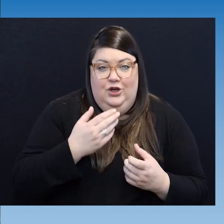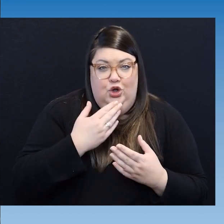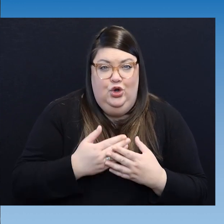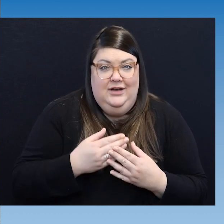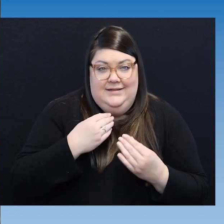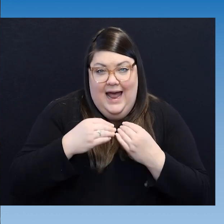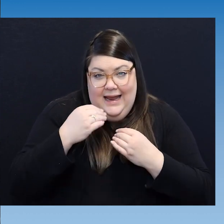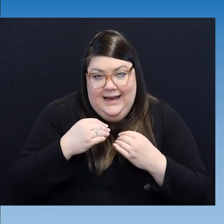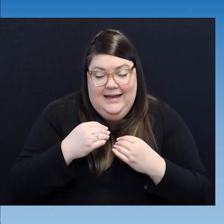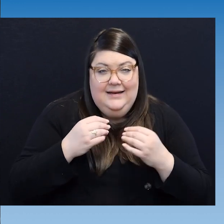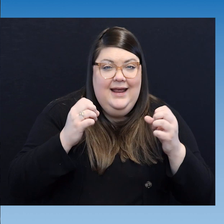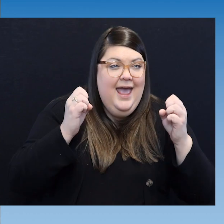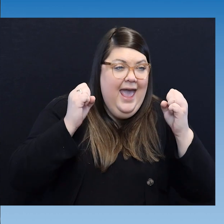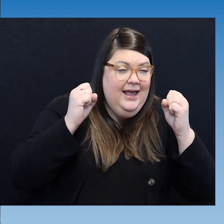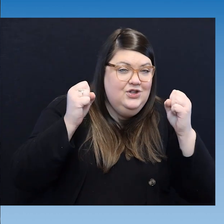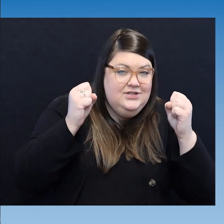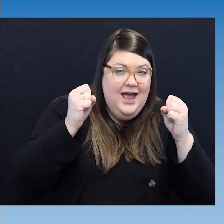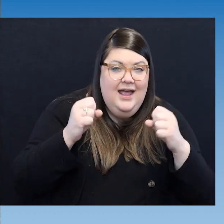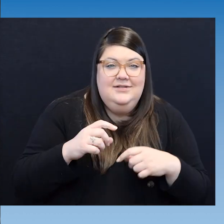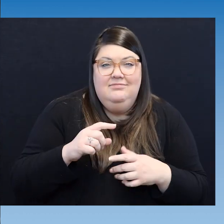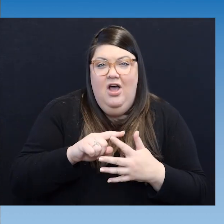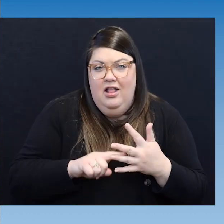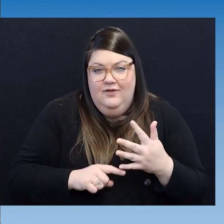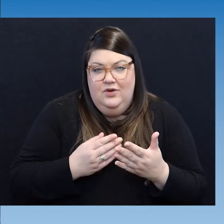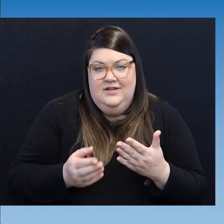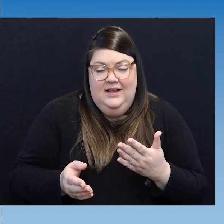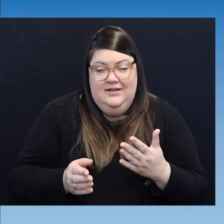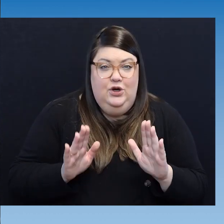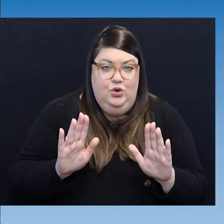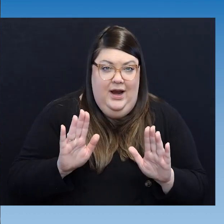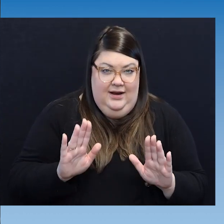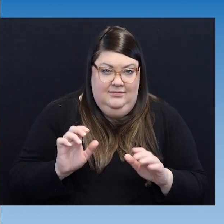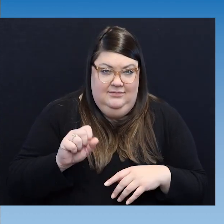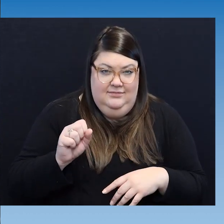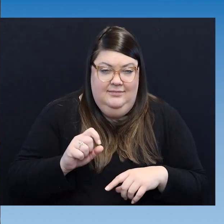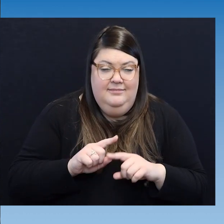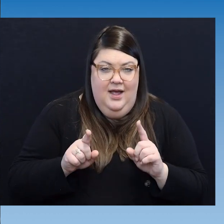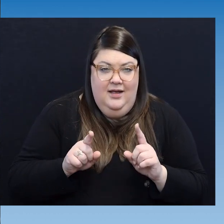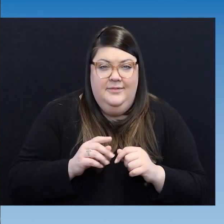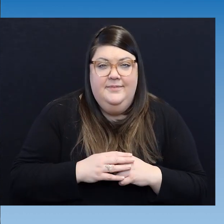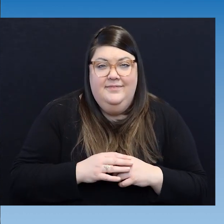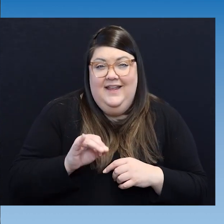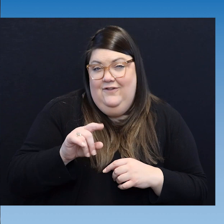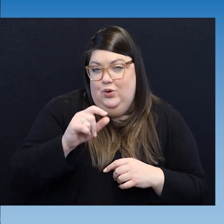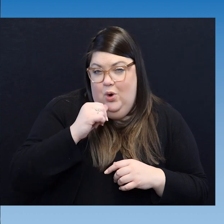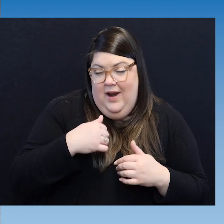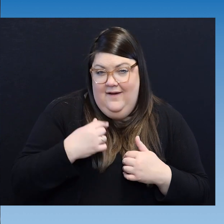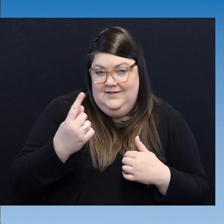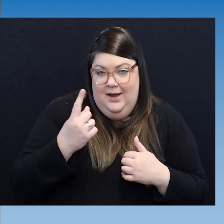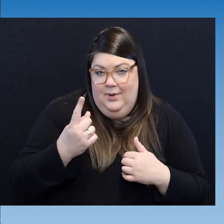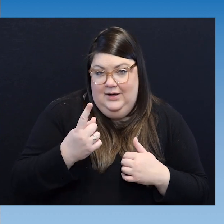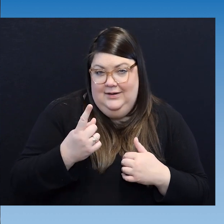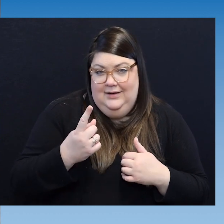good diet, exercise, all of those things, and they're wonderful. But if you don't have